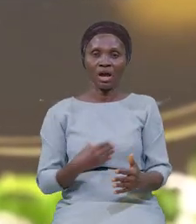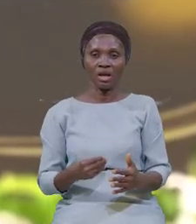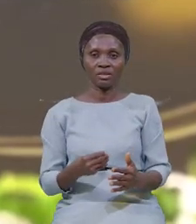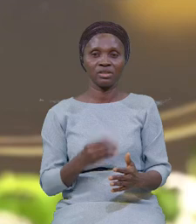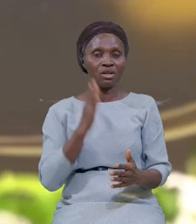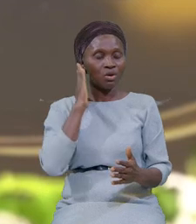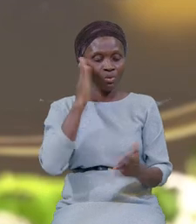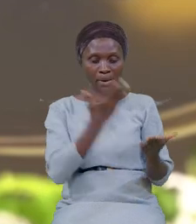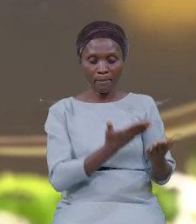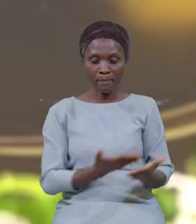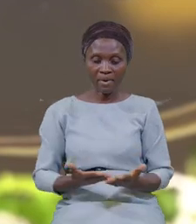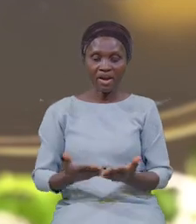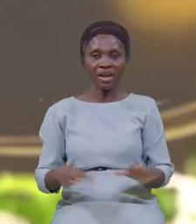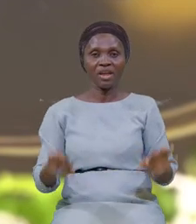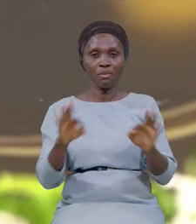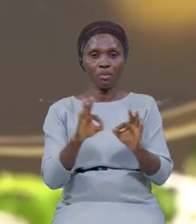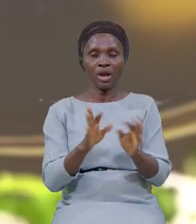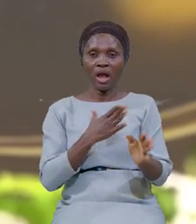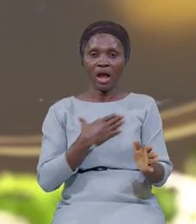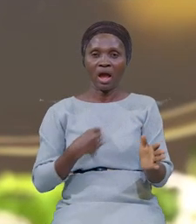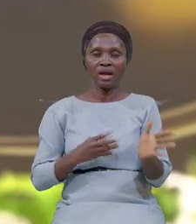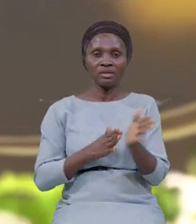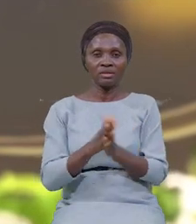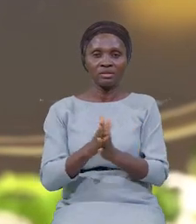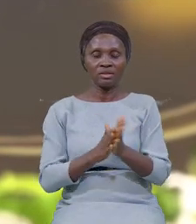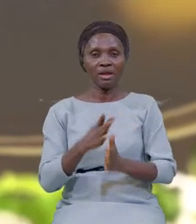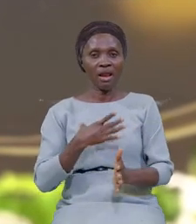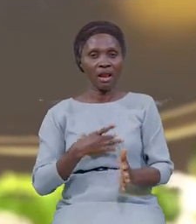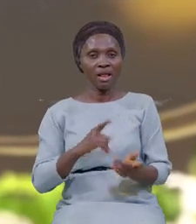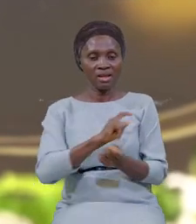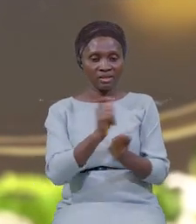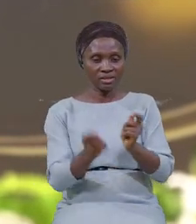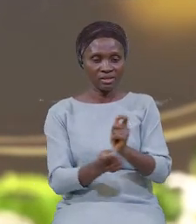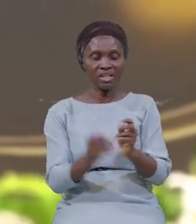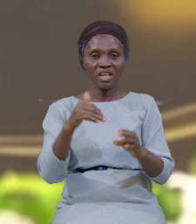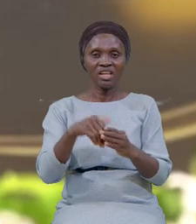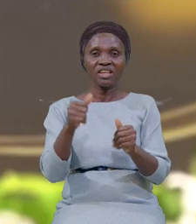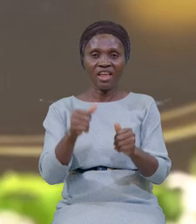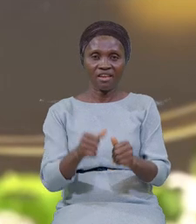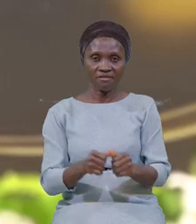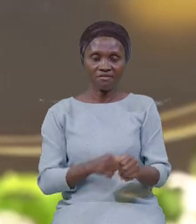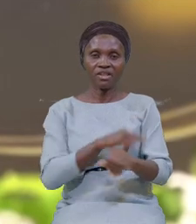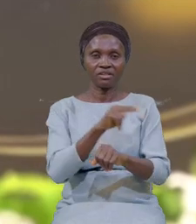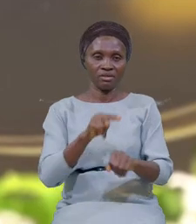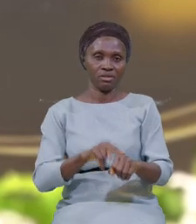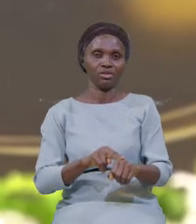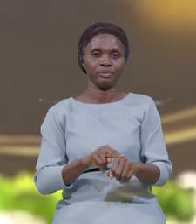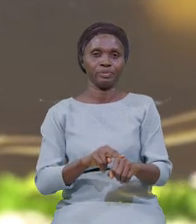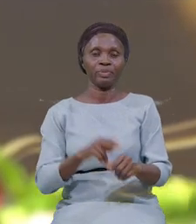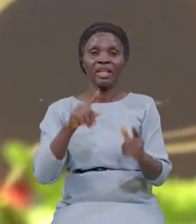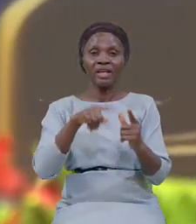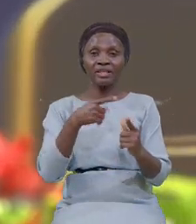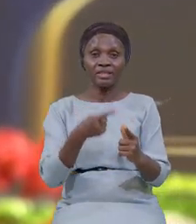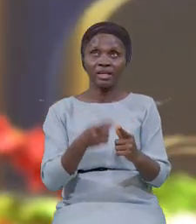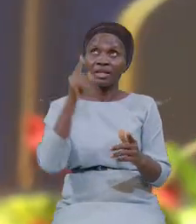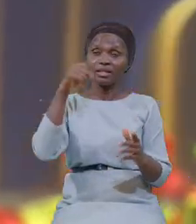important change, desirable change in every nation. And then it says,